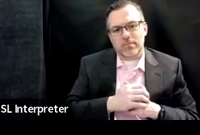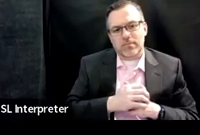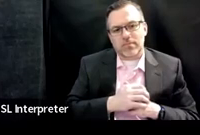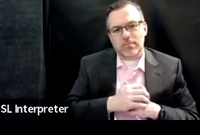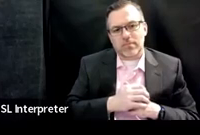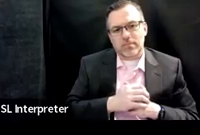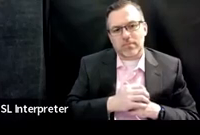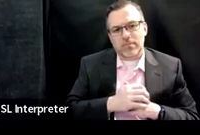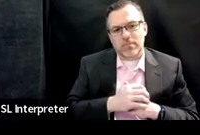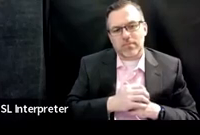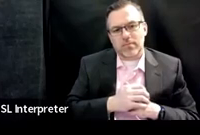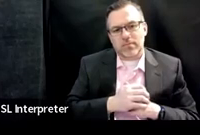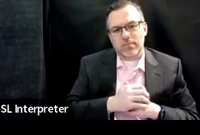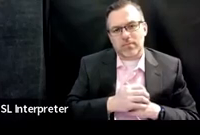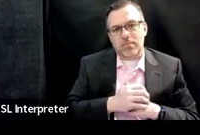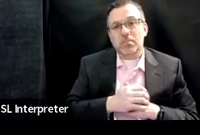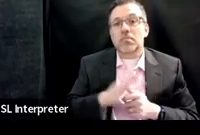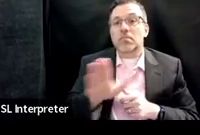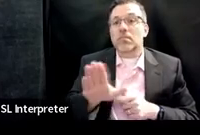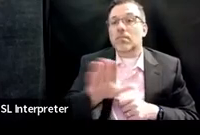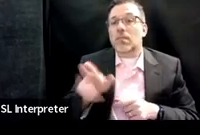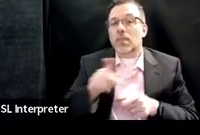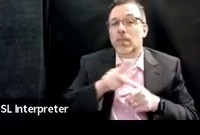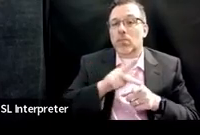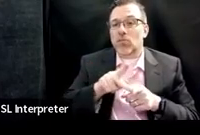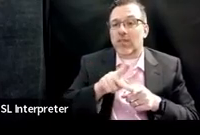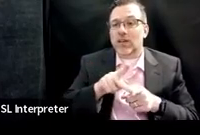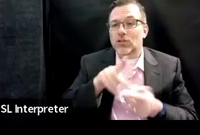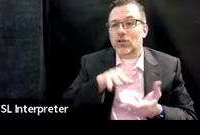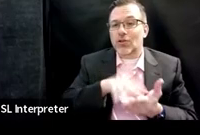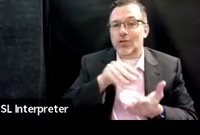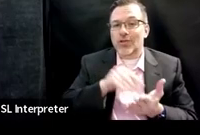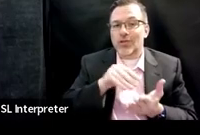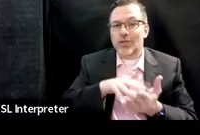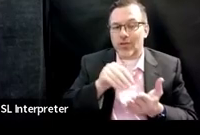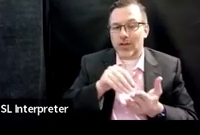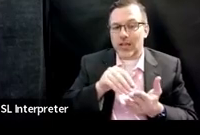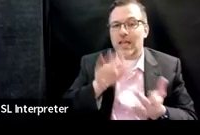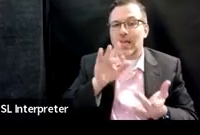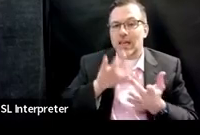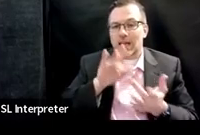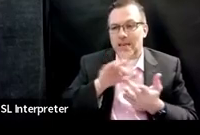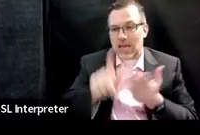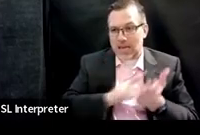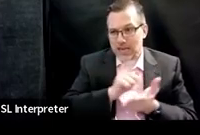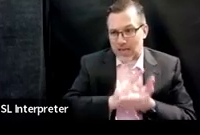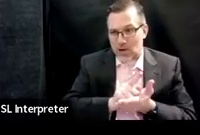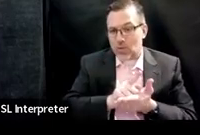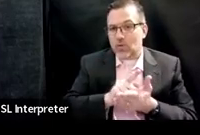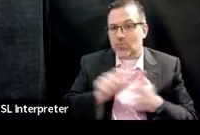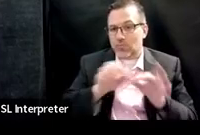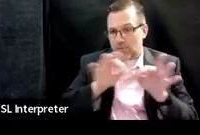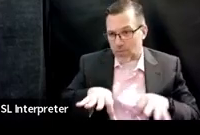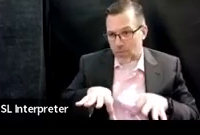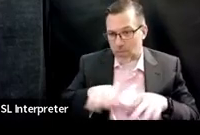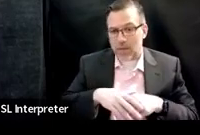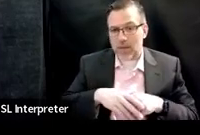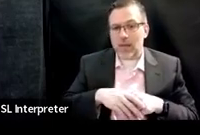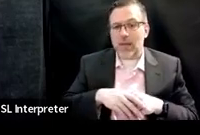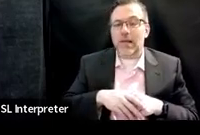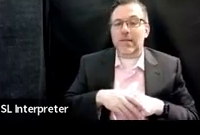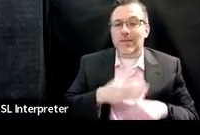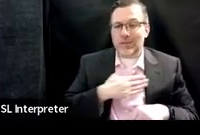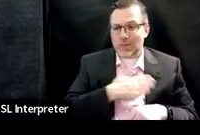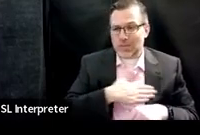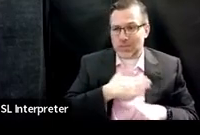at our professional learning feedback and contact hour form. So if you would help